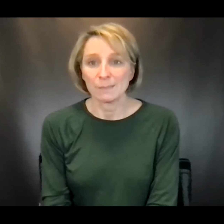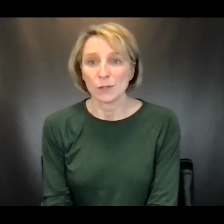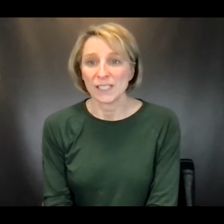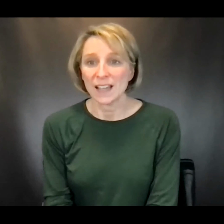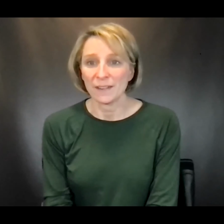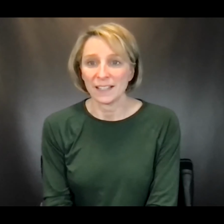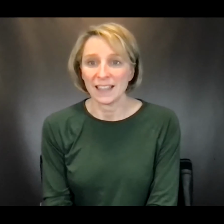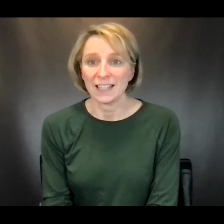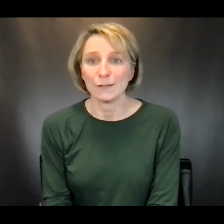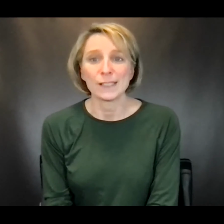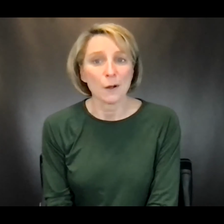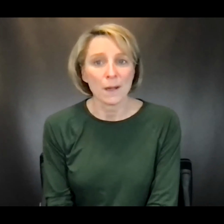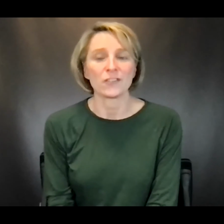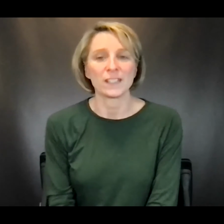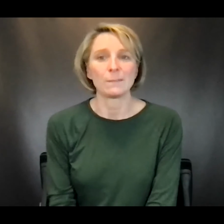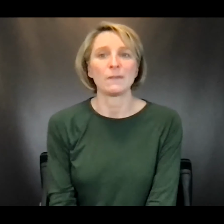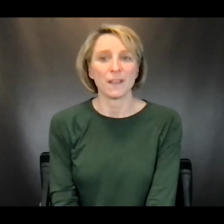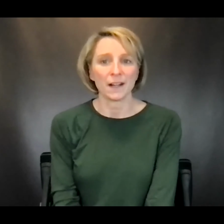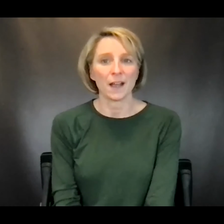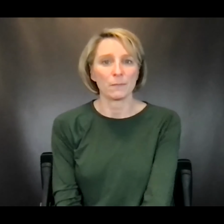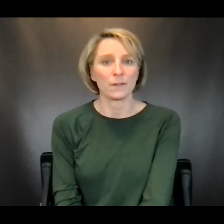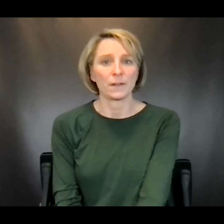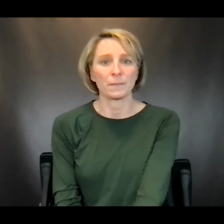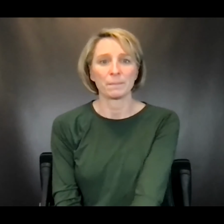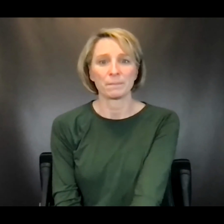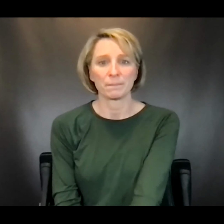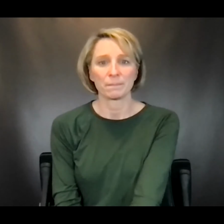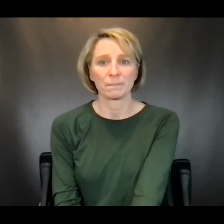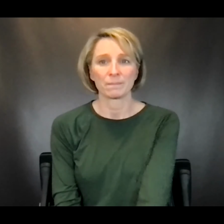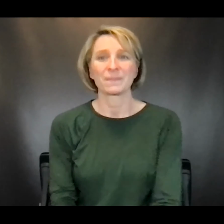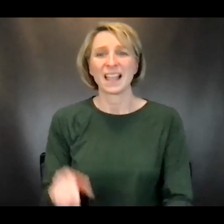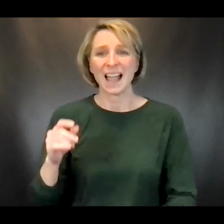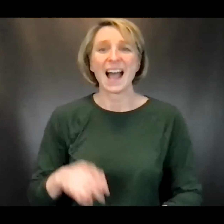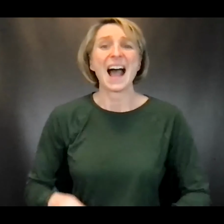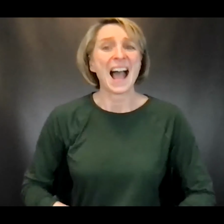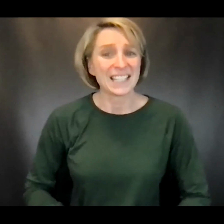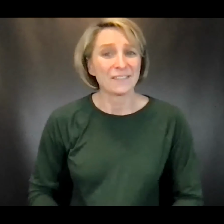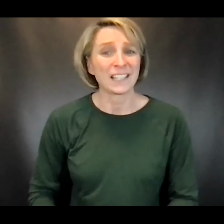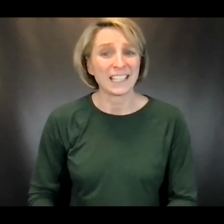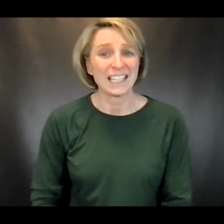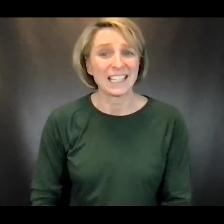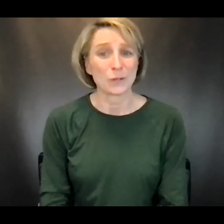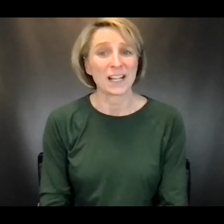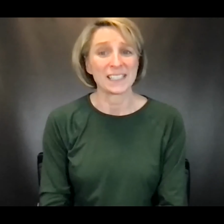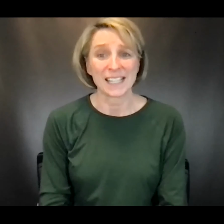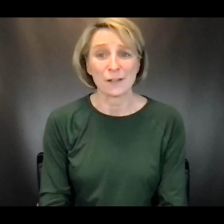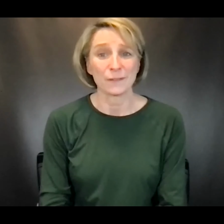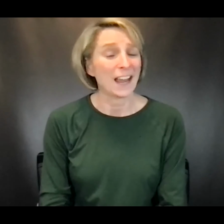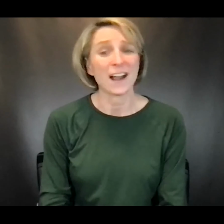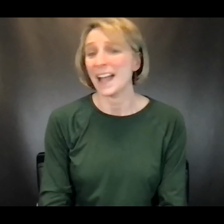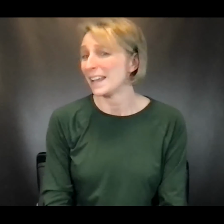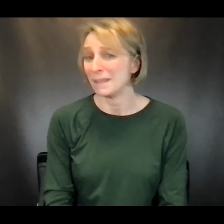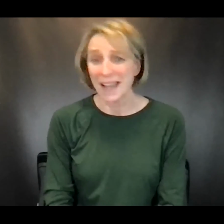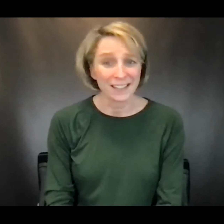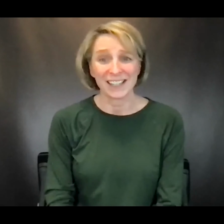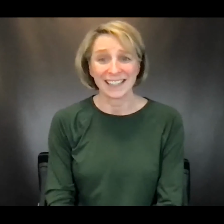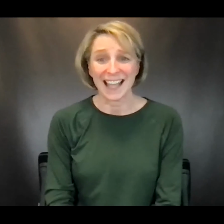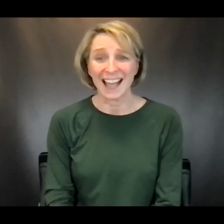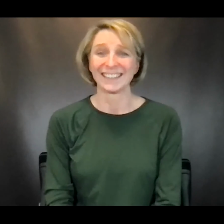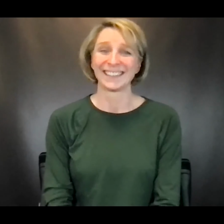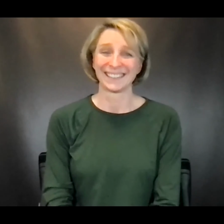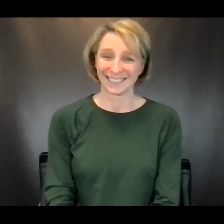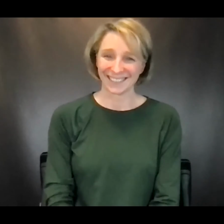Yes, most definitely. Thank you so much. This has been very helpful. I'm so glad. I definitely need to work on self-care. I am not good